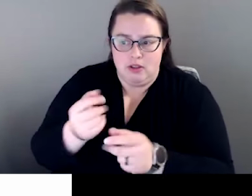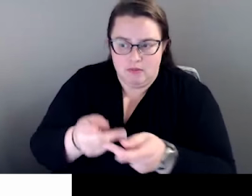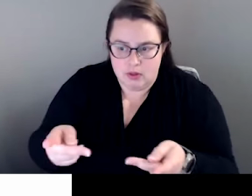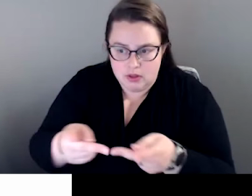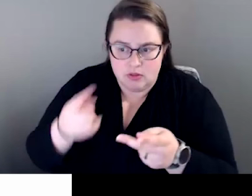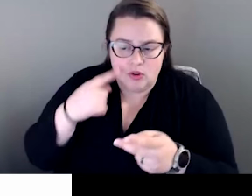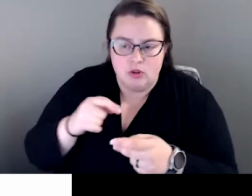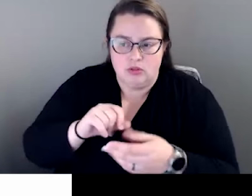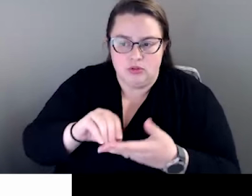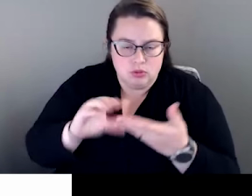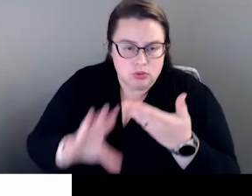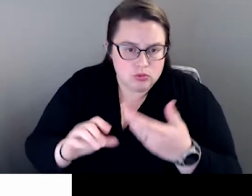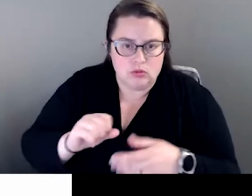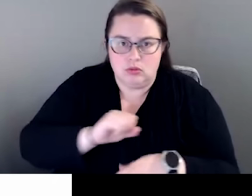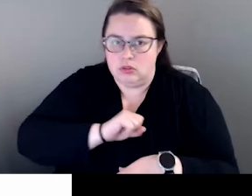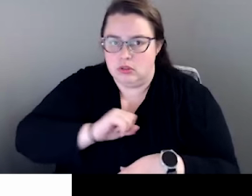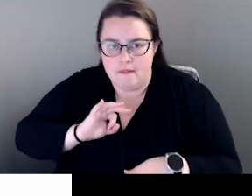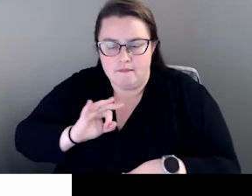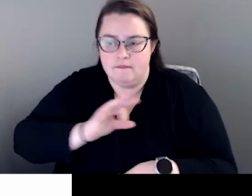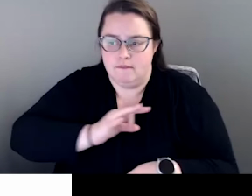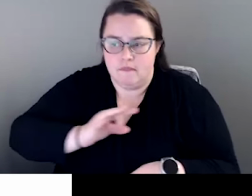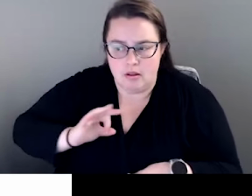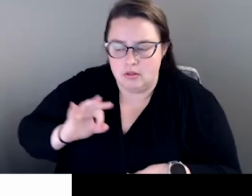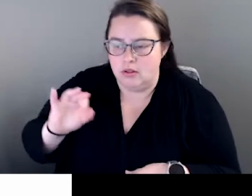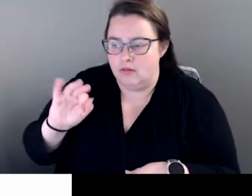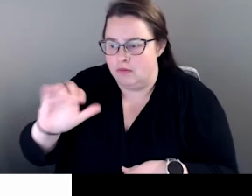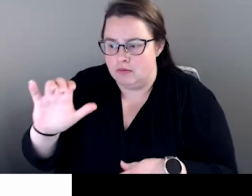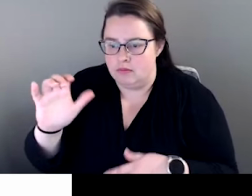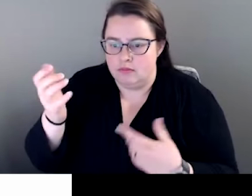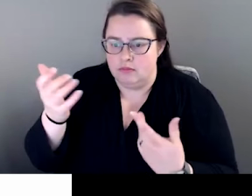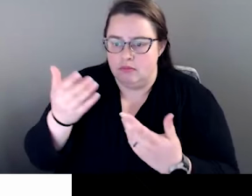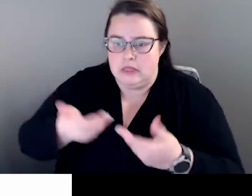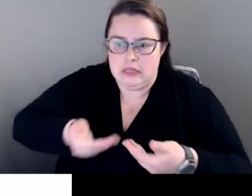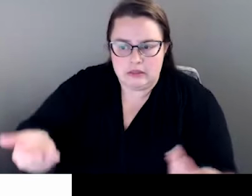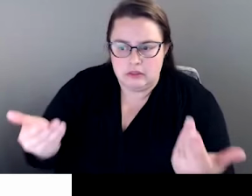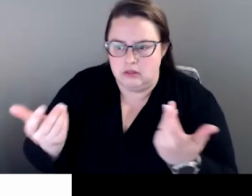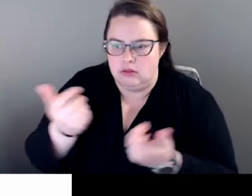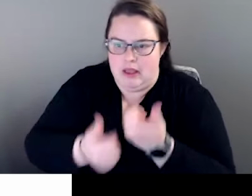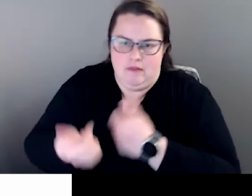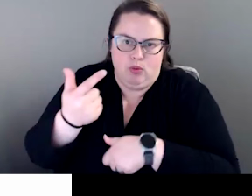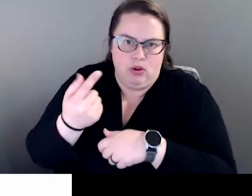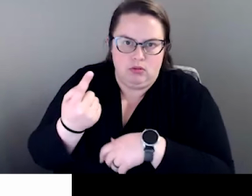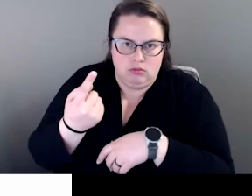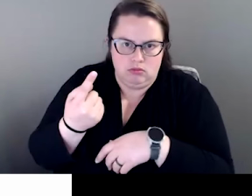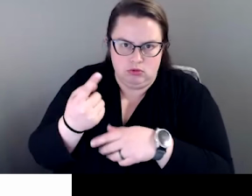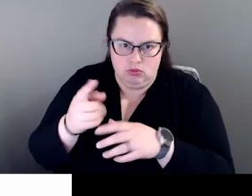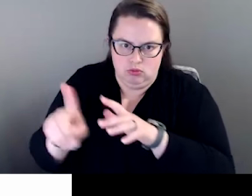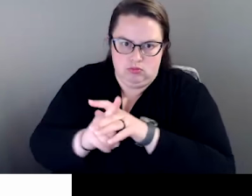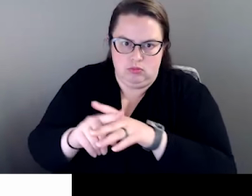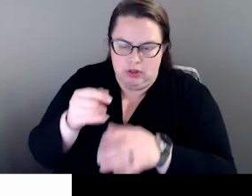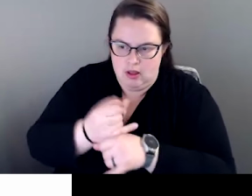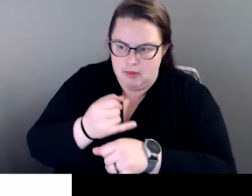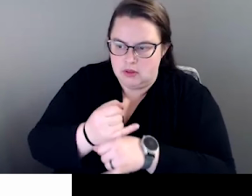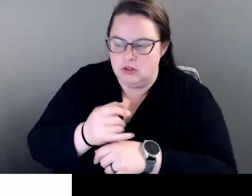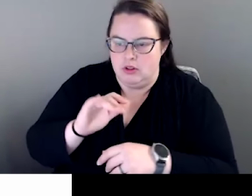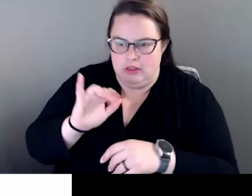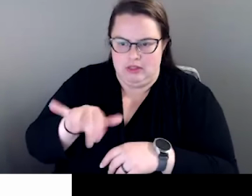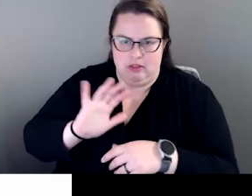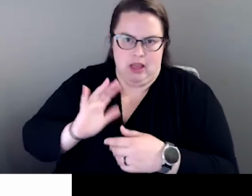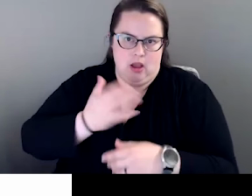guests, pretty much everyone on campus. So those are our obligations plus the ones listed in the